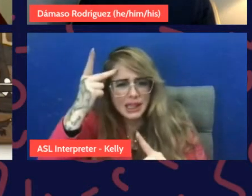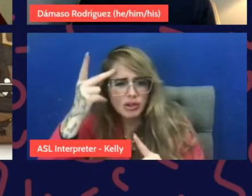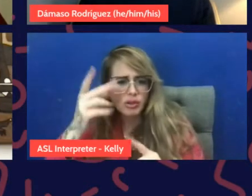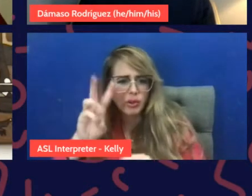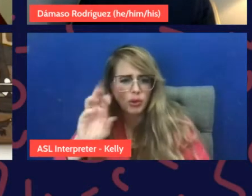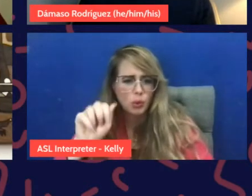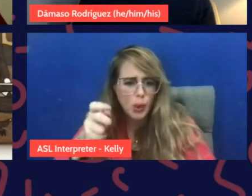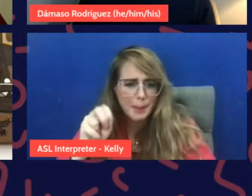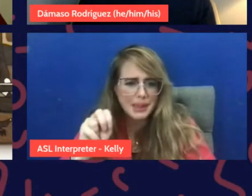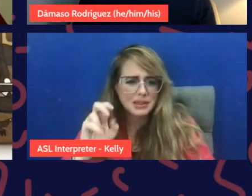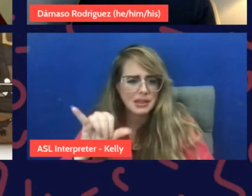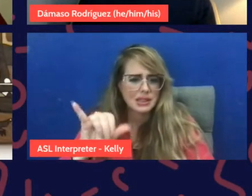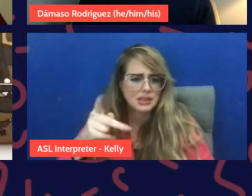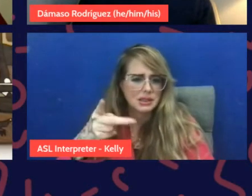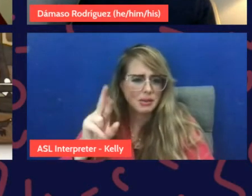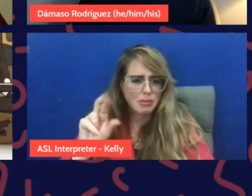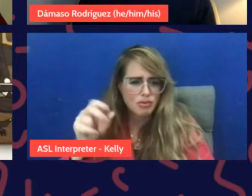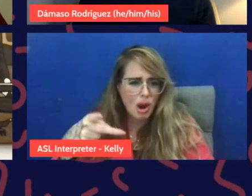weapon or prop.